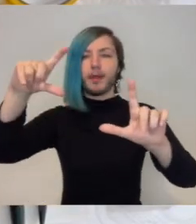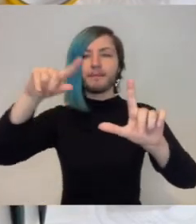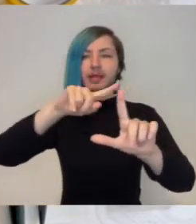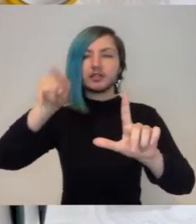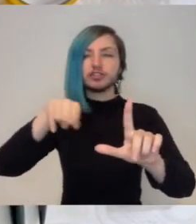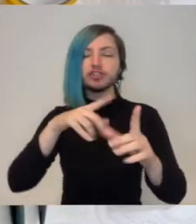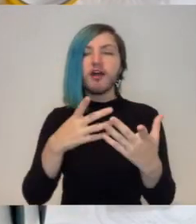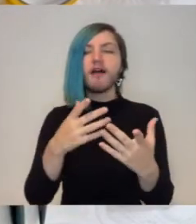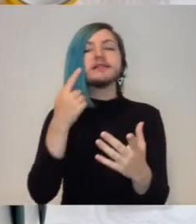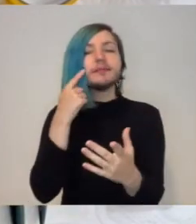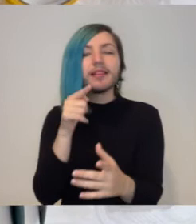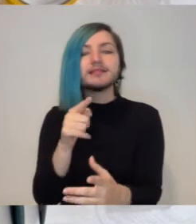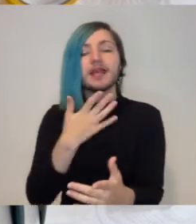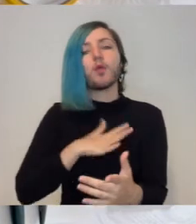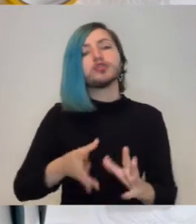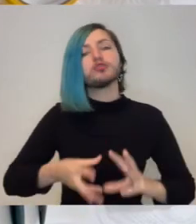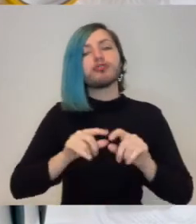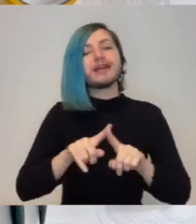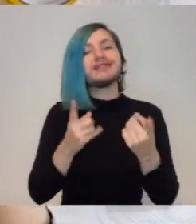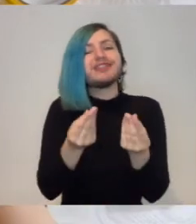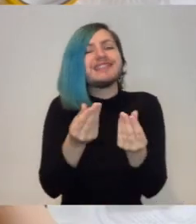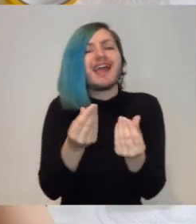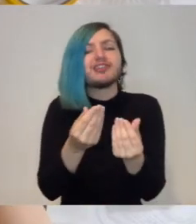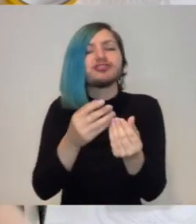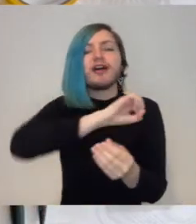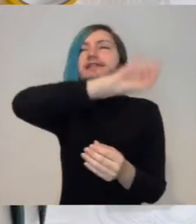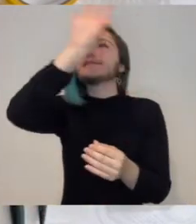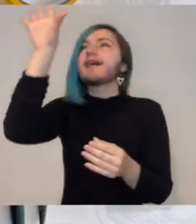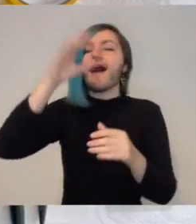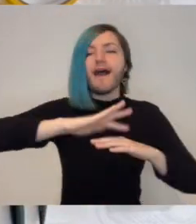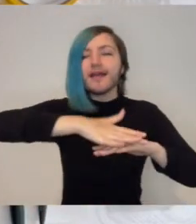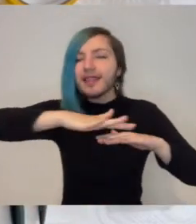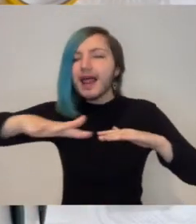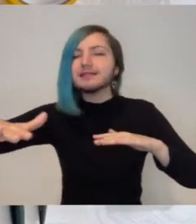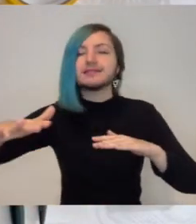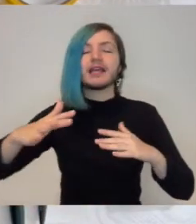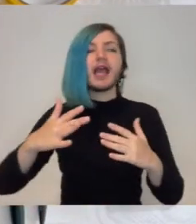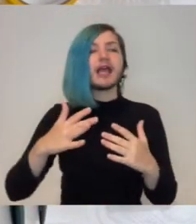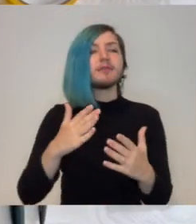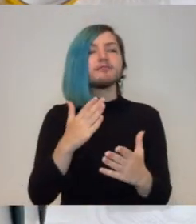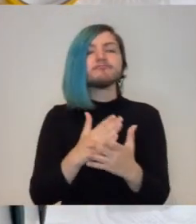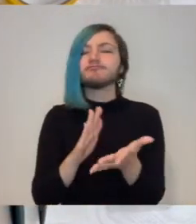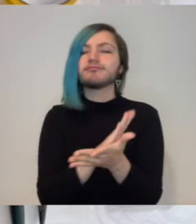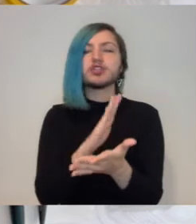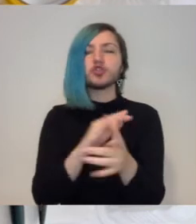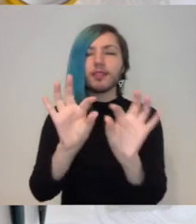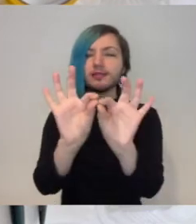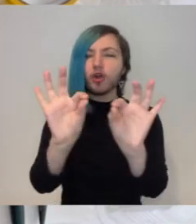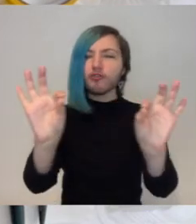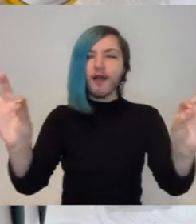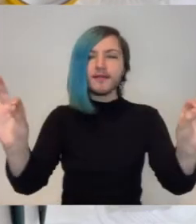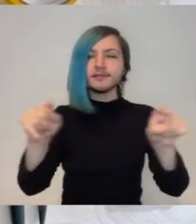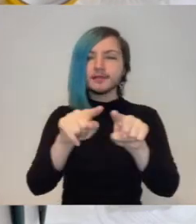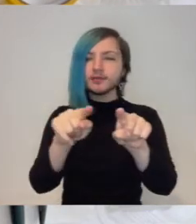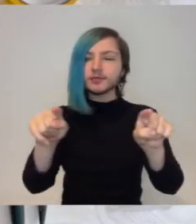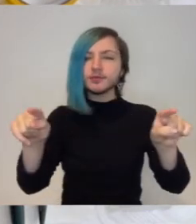start looking at creating differences in texture between the sky and the landscape, and then really enjoying this horizon that